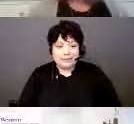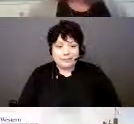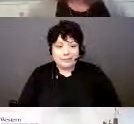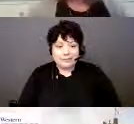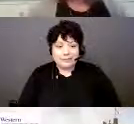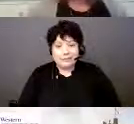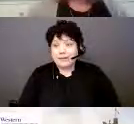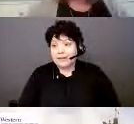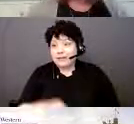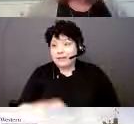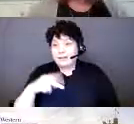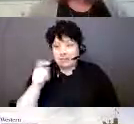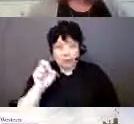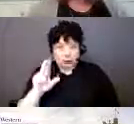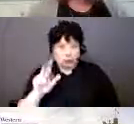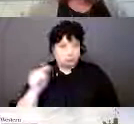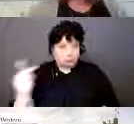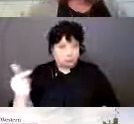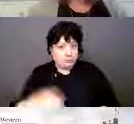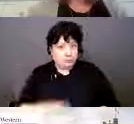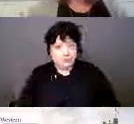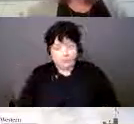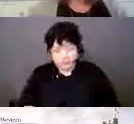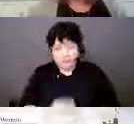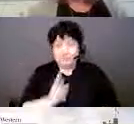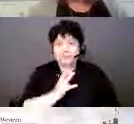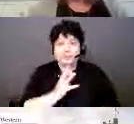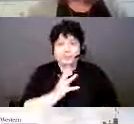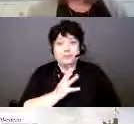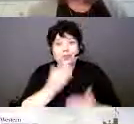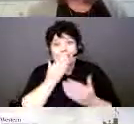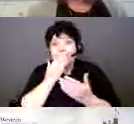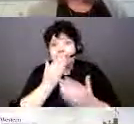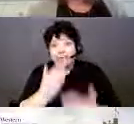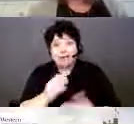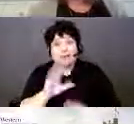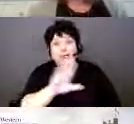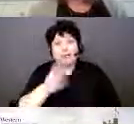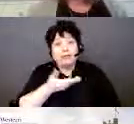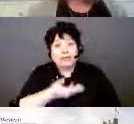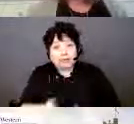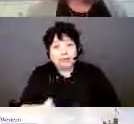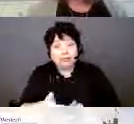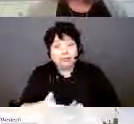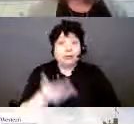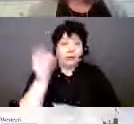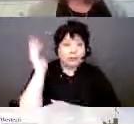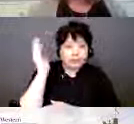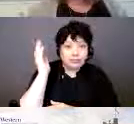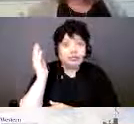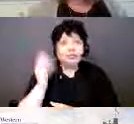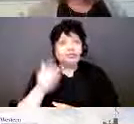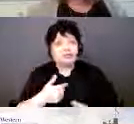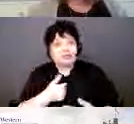And Peter, you can take it away. Okay. Well, thank you very much for this invitation. And it's a pleasure